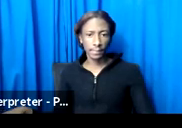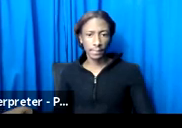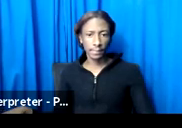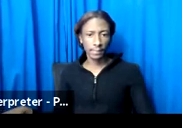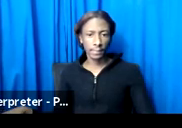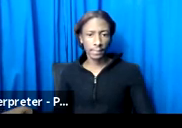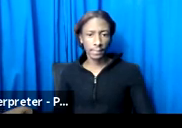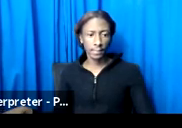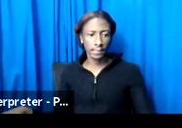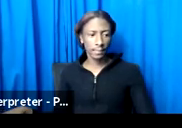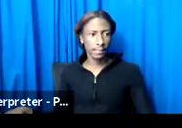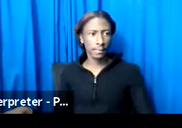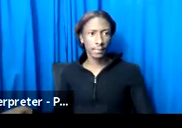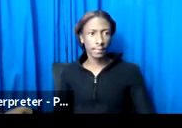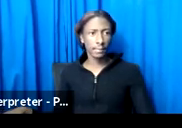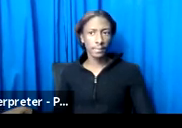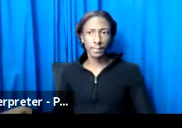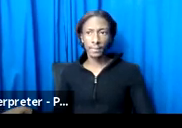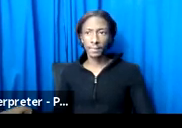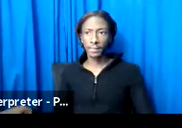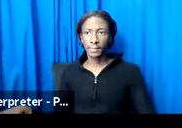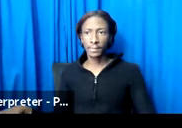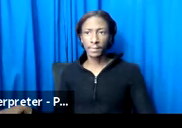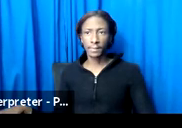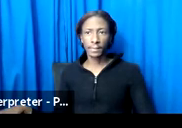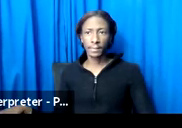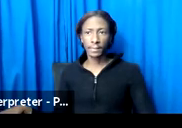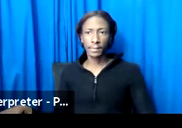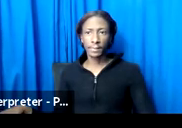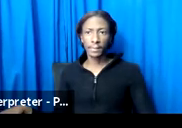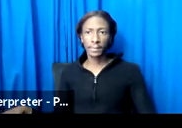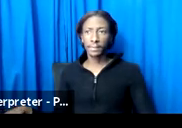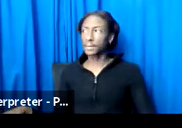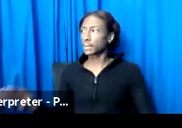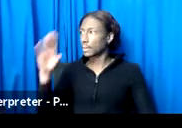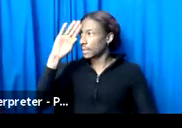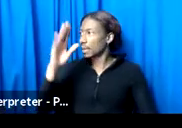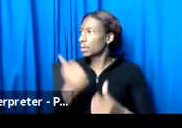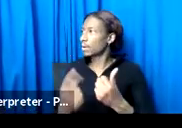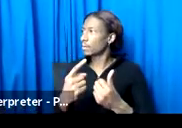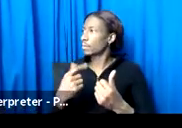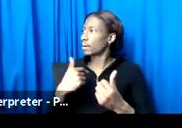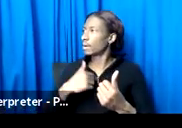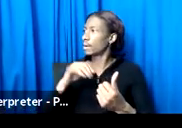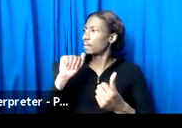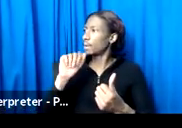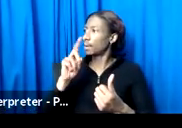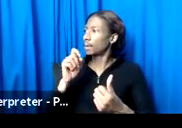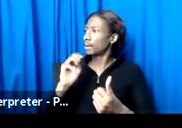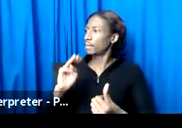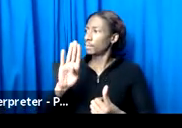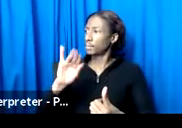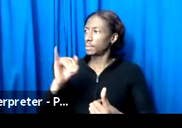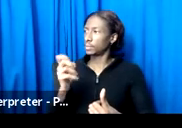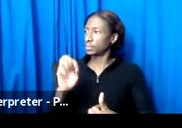Hello, everybody. I am Adam Bjork from the CDC, and thank you very much for this opportunity to be here to